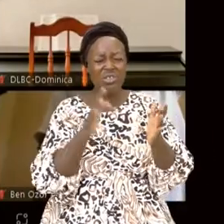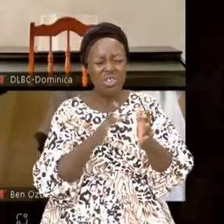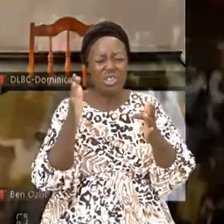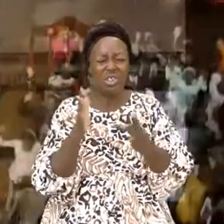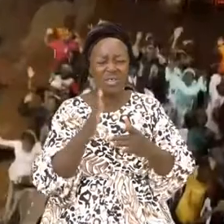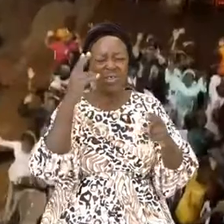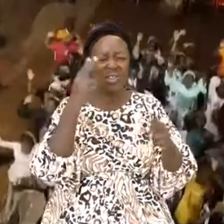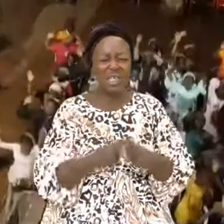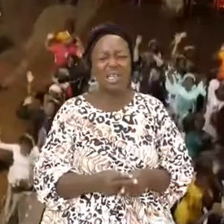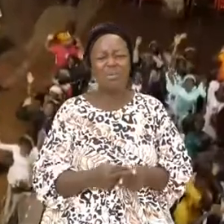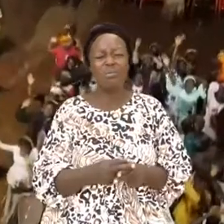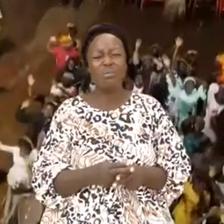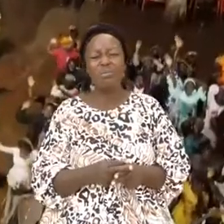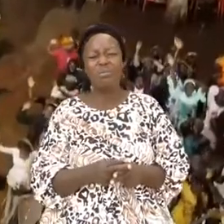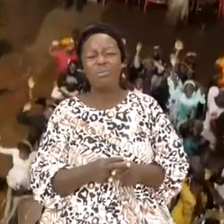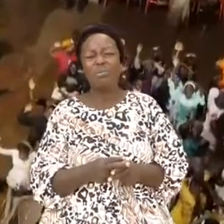Jesus' name.